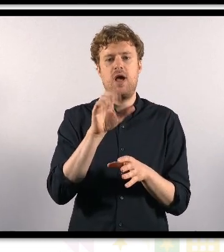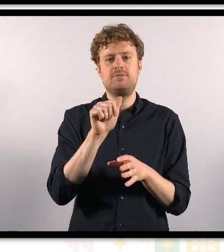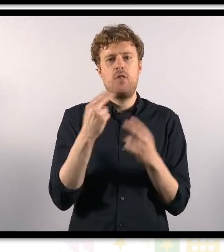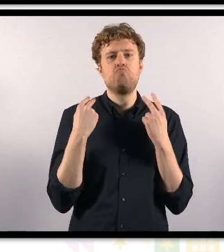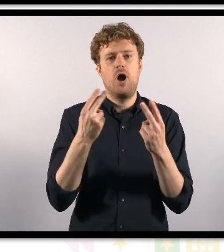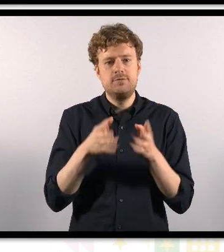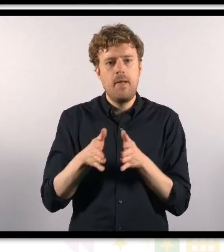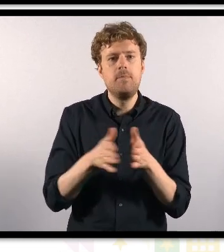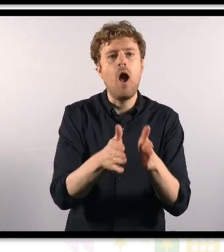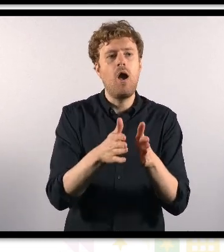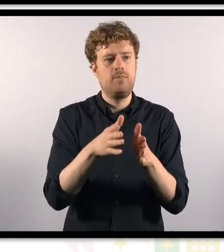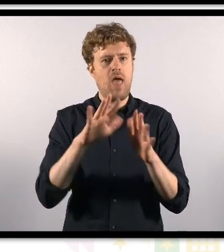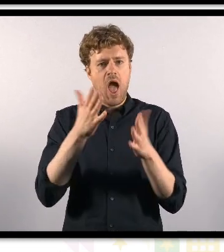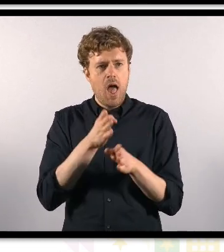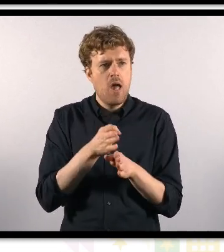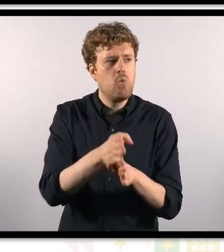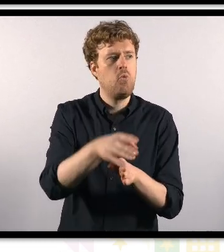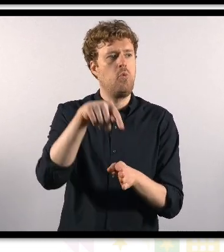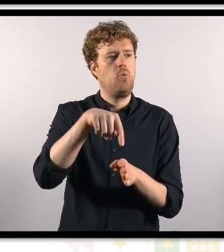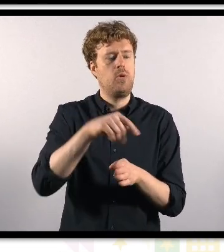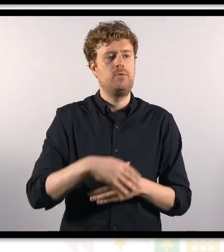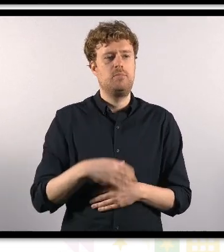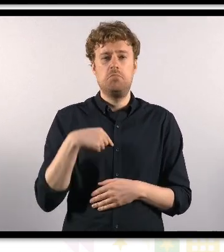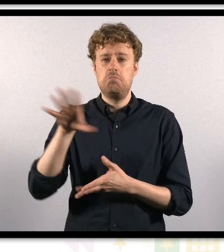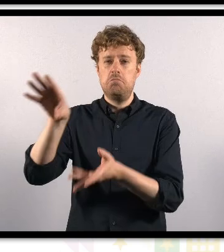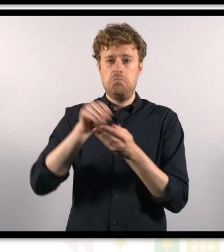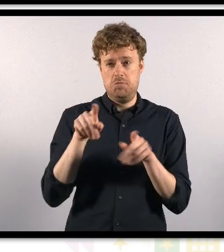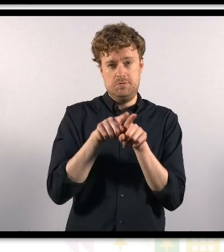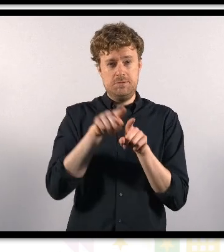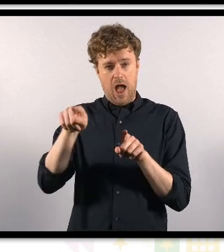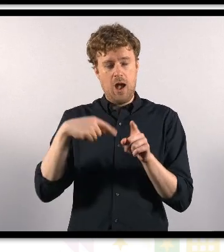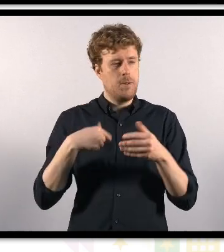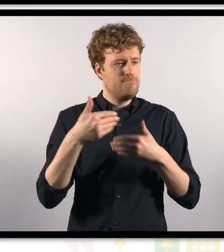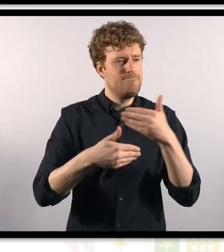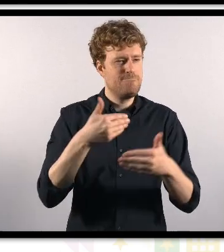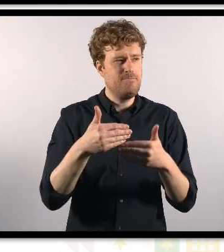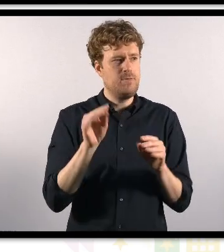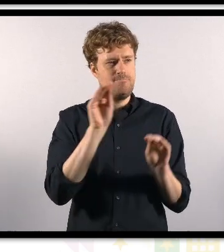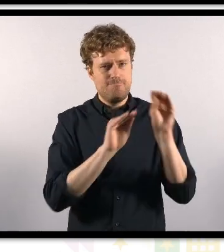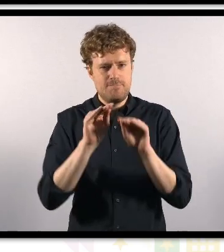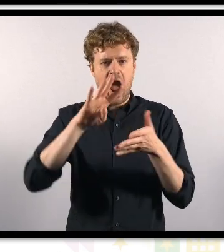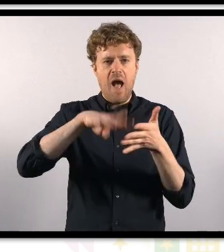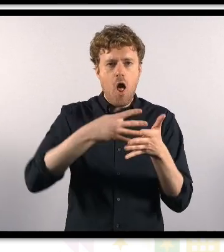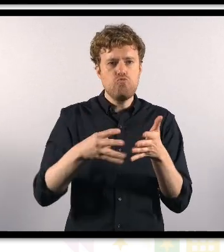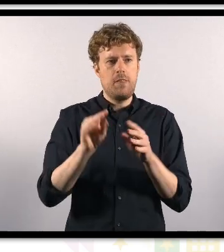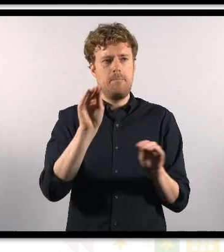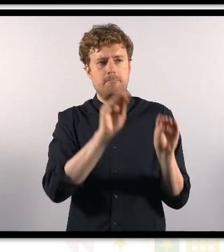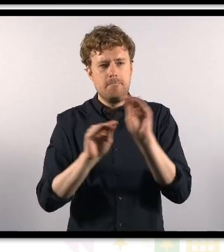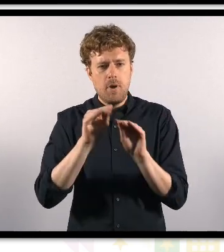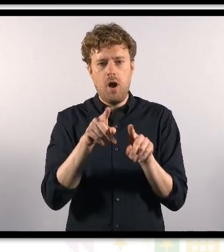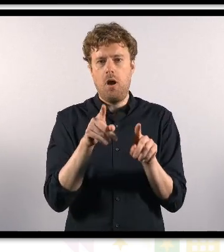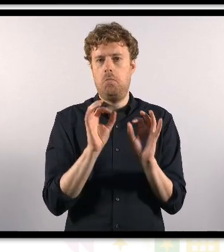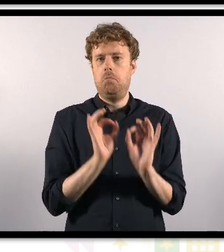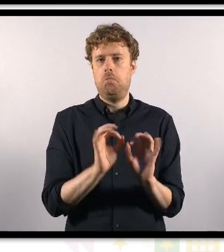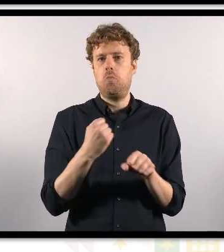is how SREs within the company triage active incidents. An example would be, if it's a 4XX,